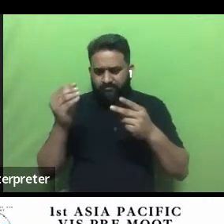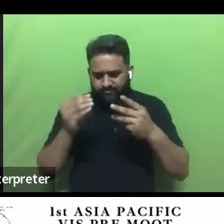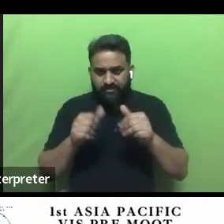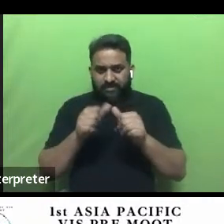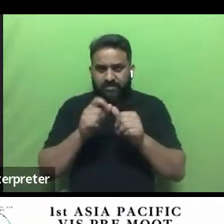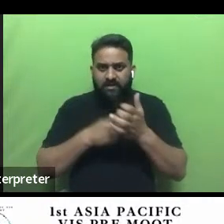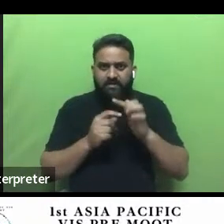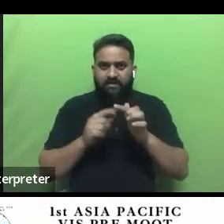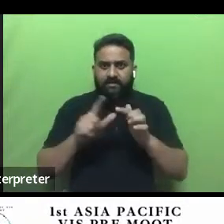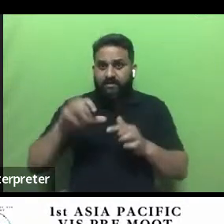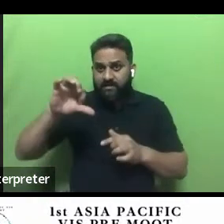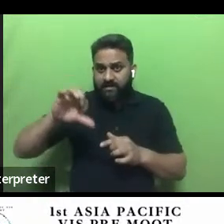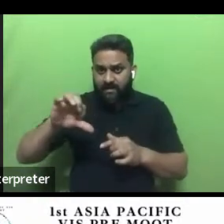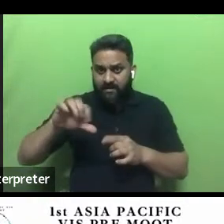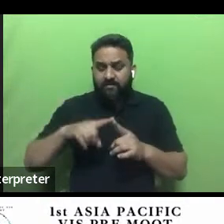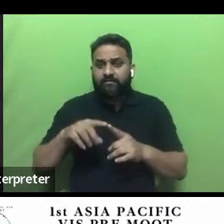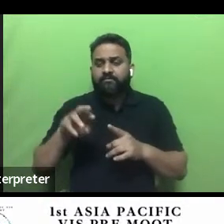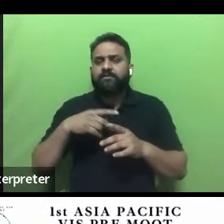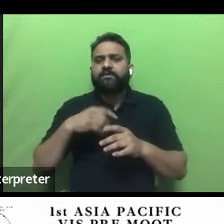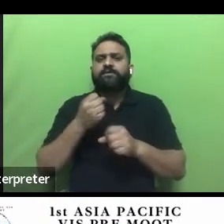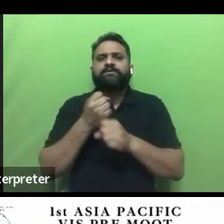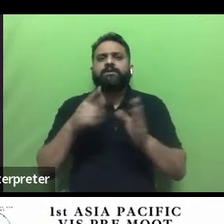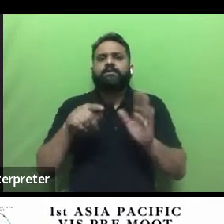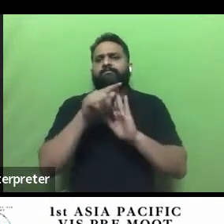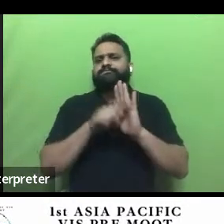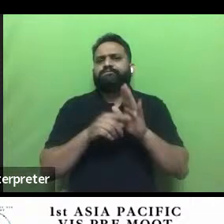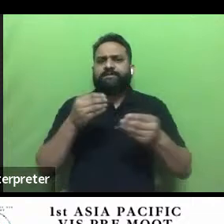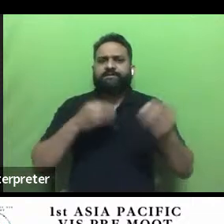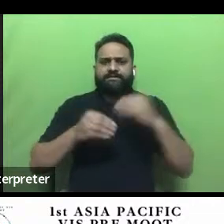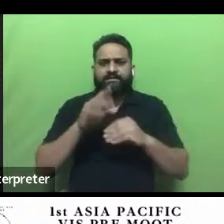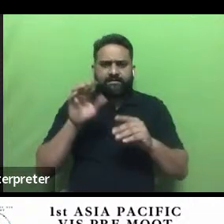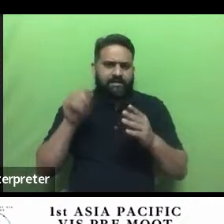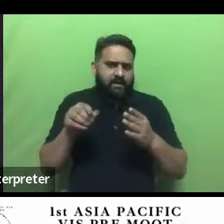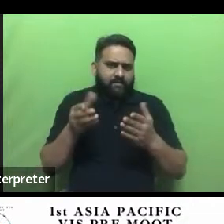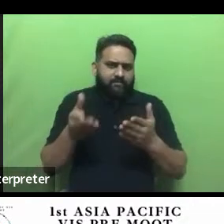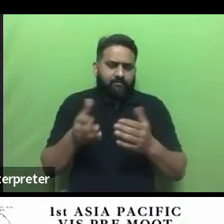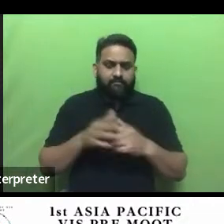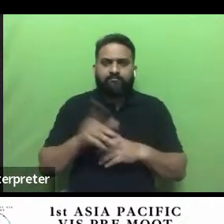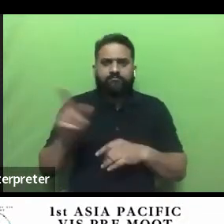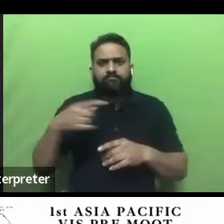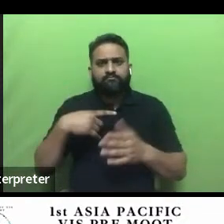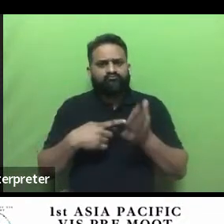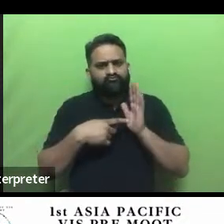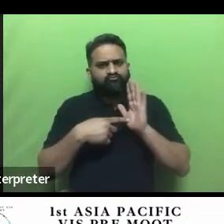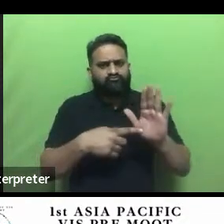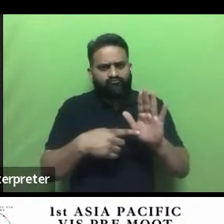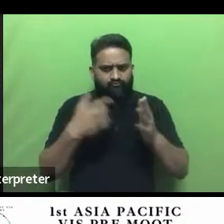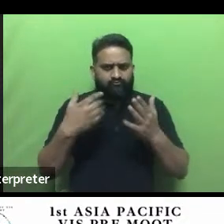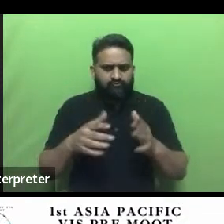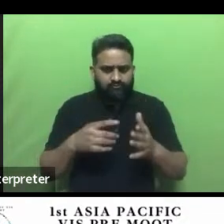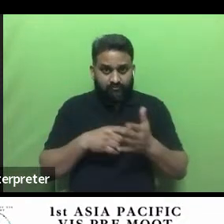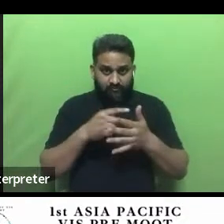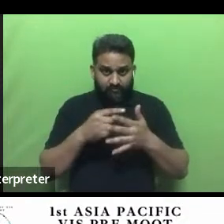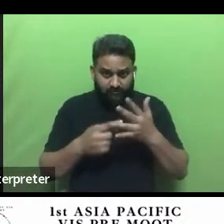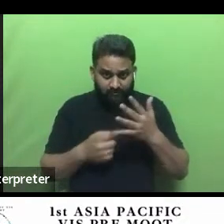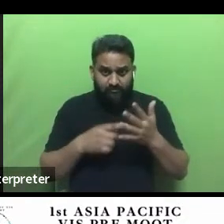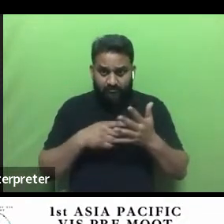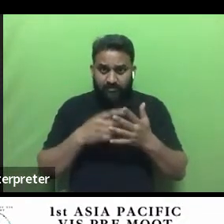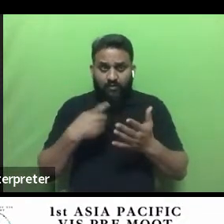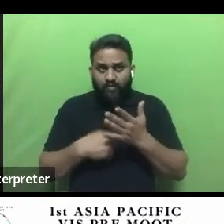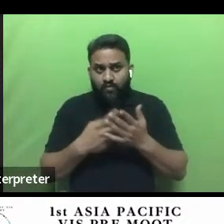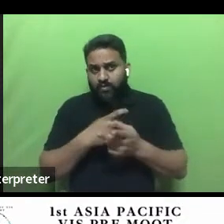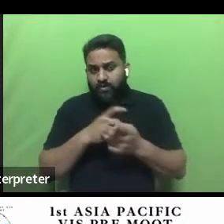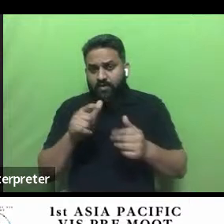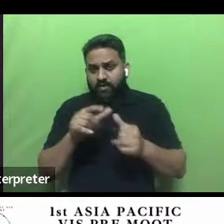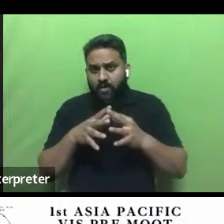of the claimant's general conditions of sale, and that they consented to arbitrate and thus to this tribunal's jurisdiction